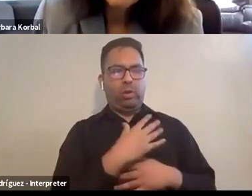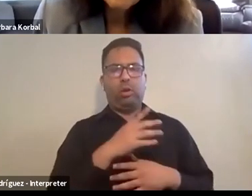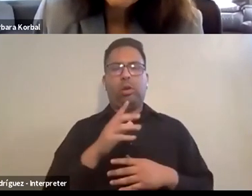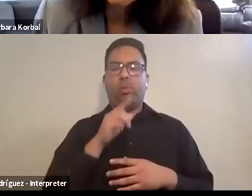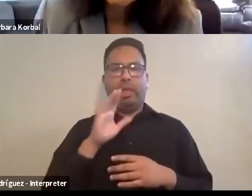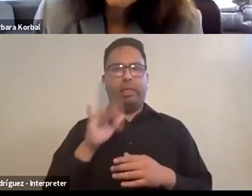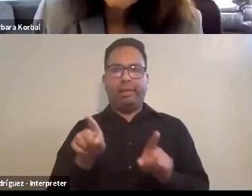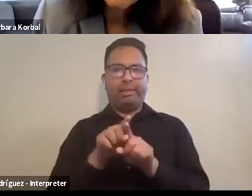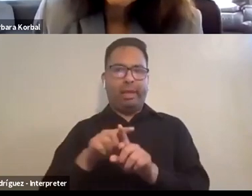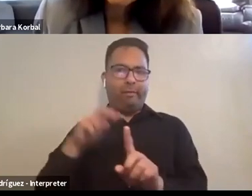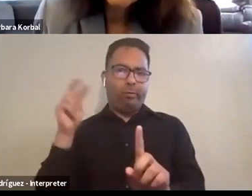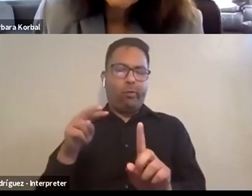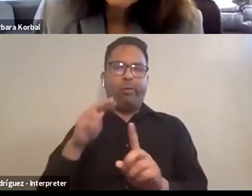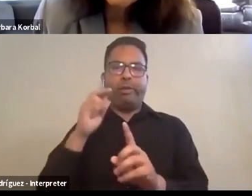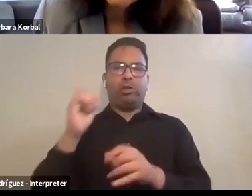Roberto was saying.